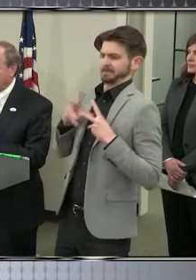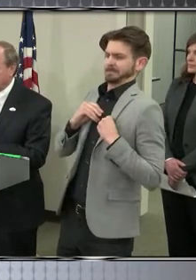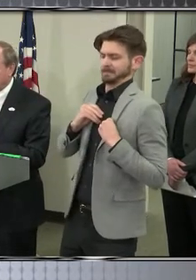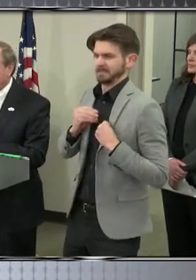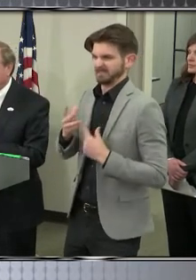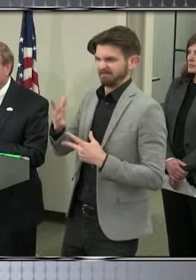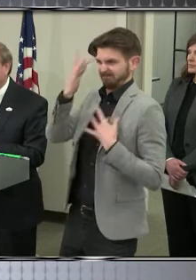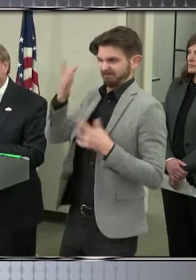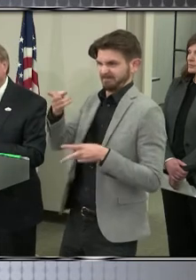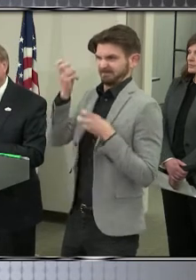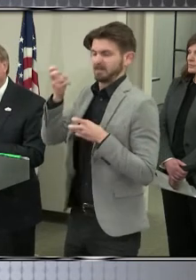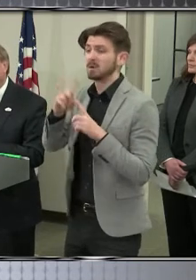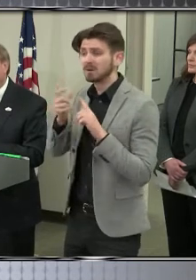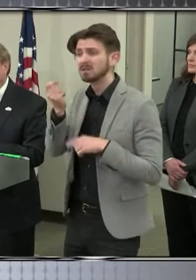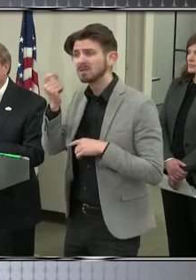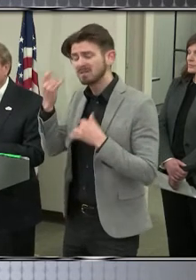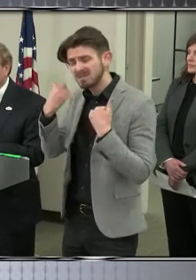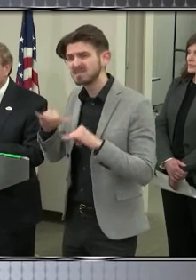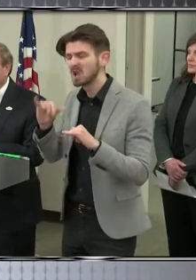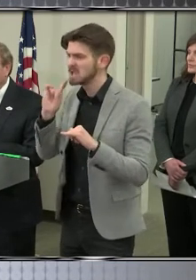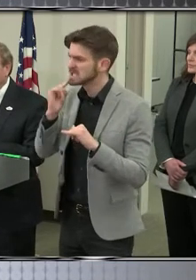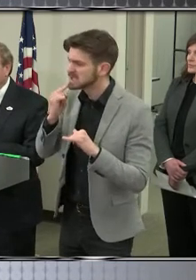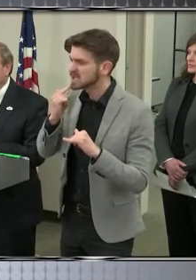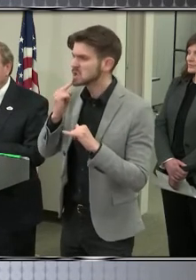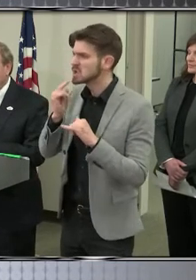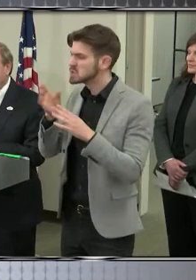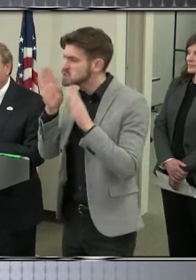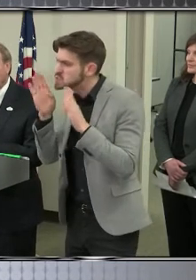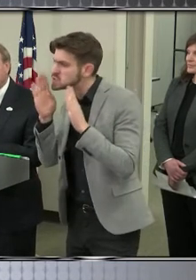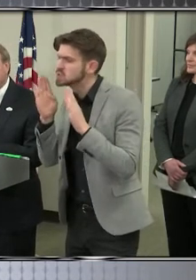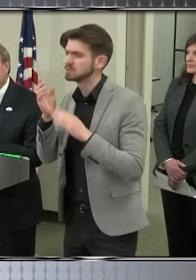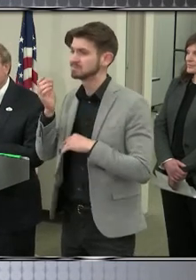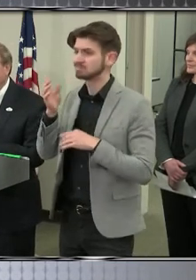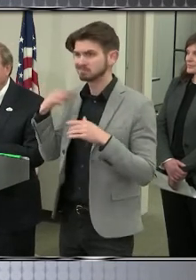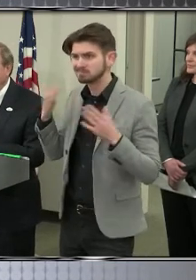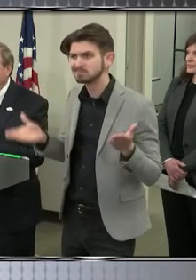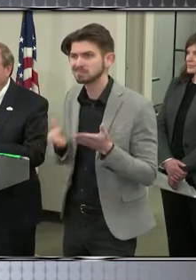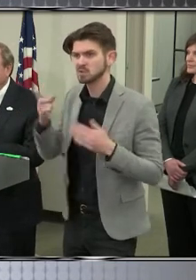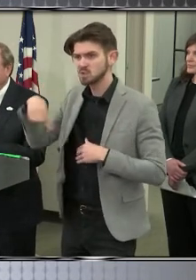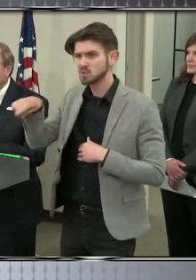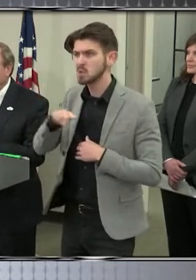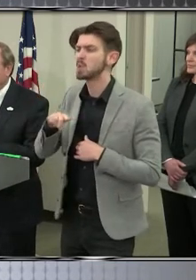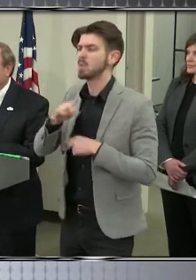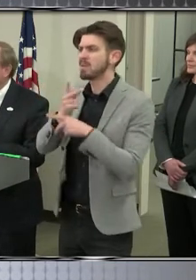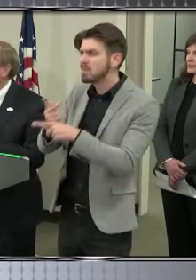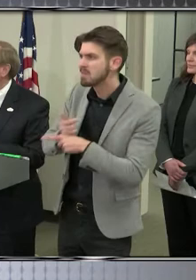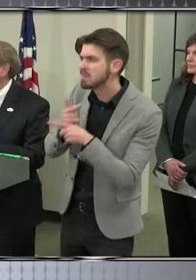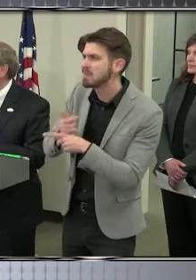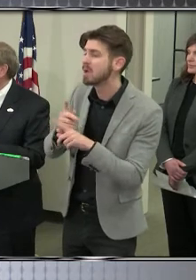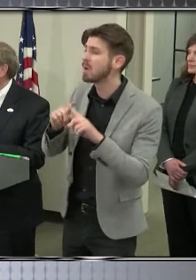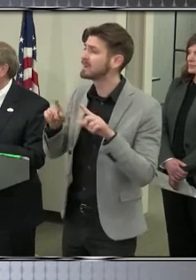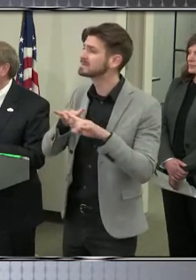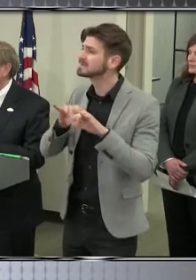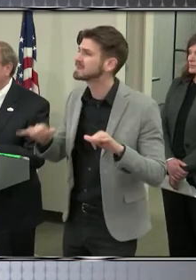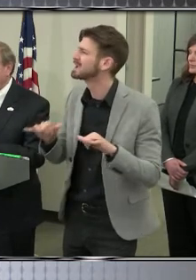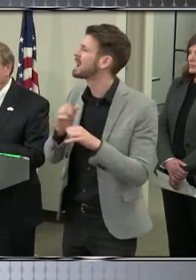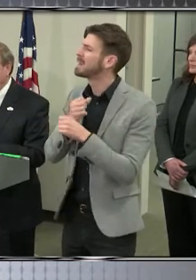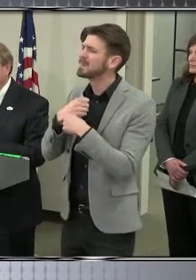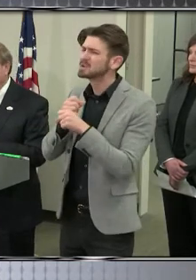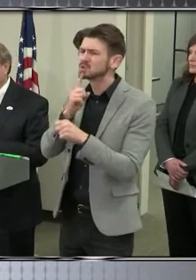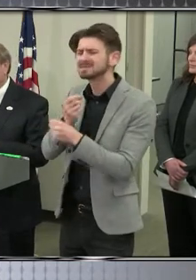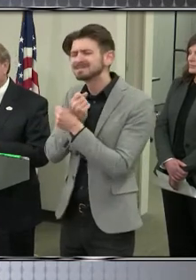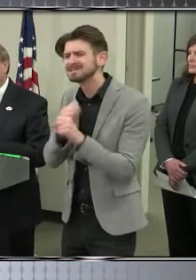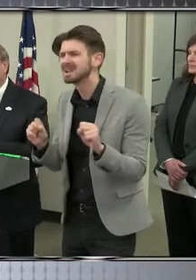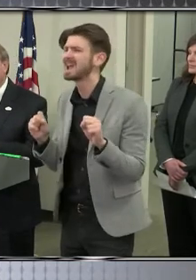but please know we are taking it seriously. I encourage our community to take precautions, but also feel safe to go about your